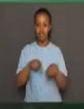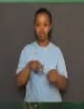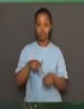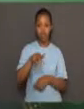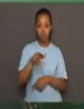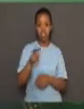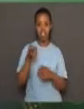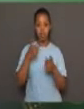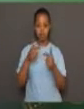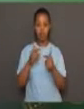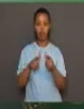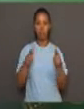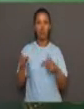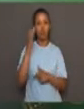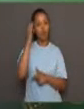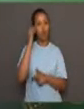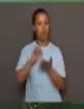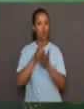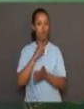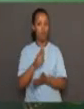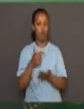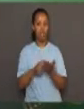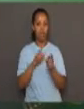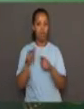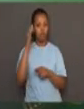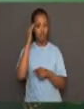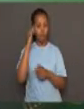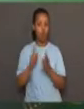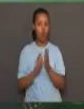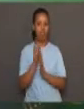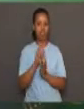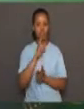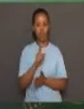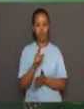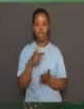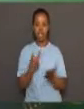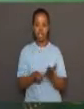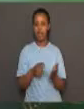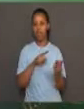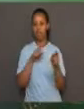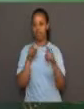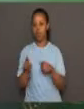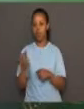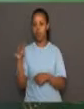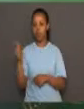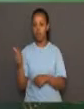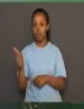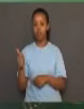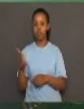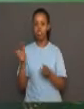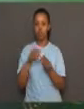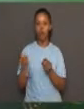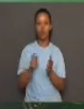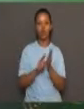brain. But it was the development of the brain that led the way to many other